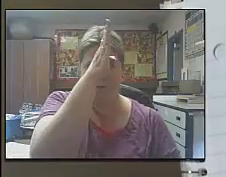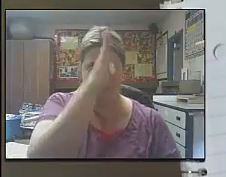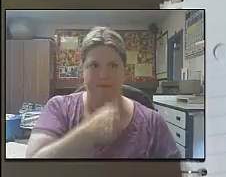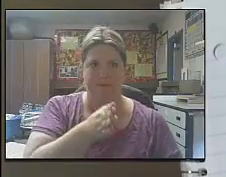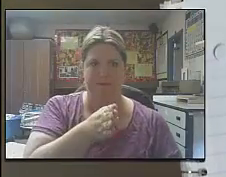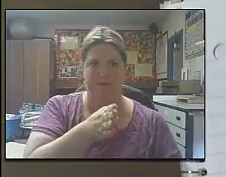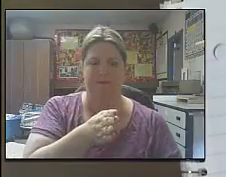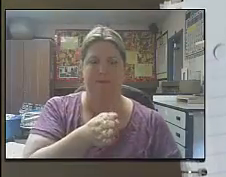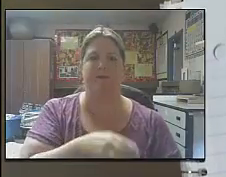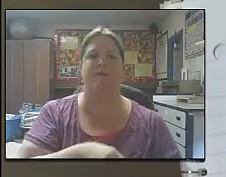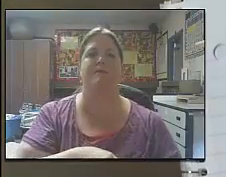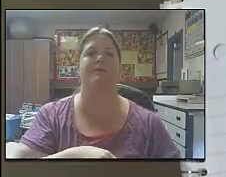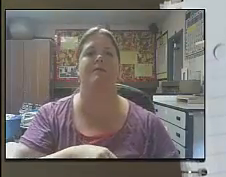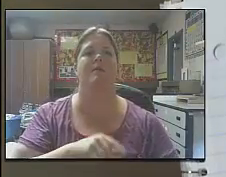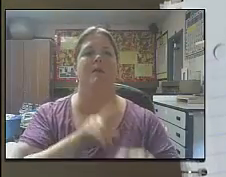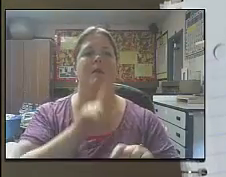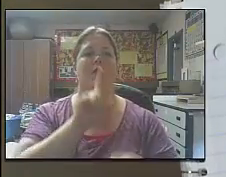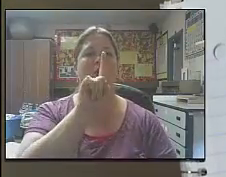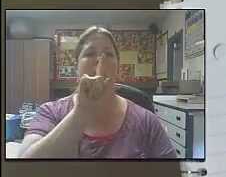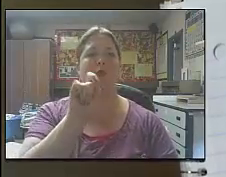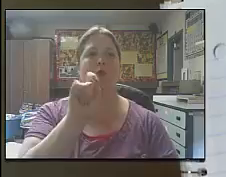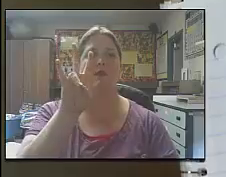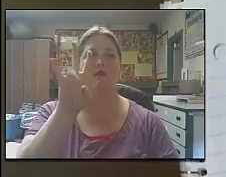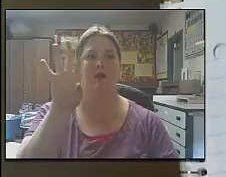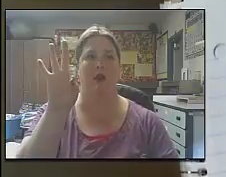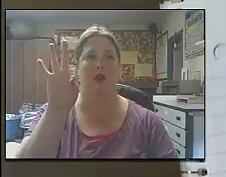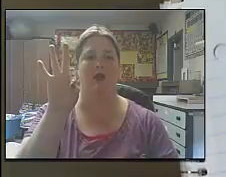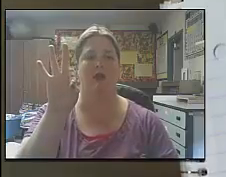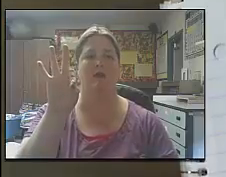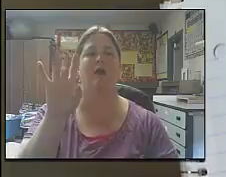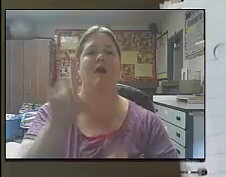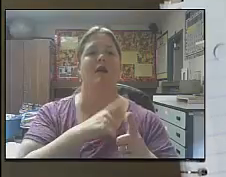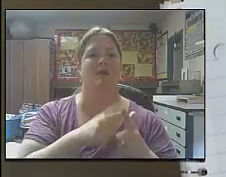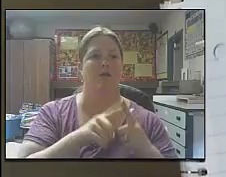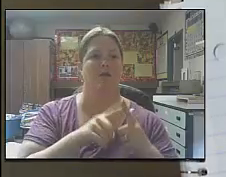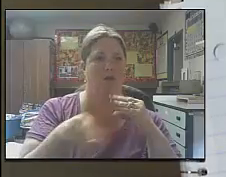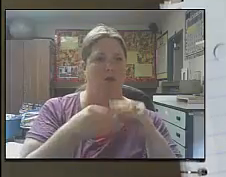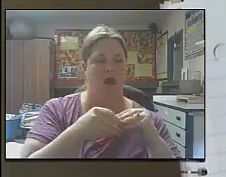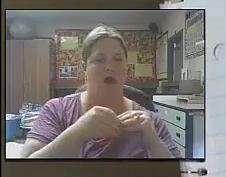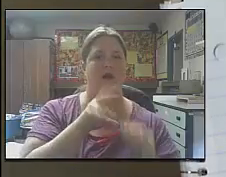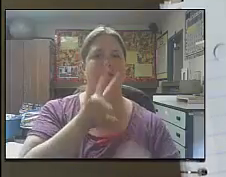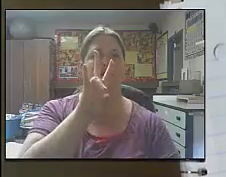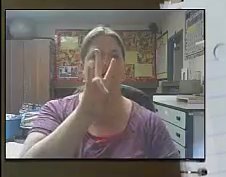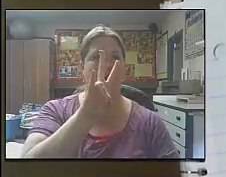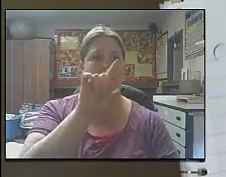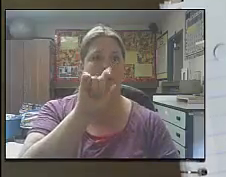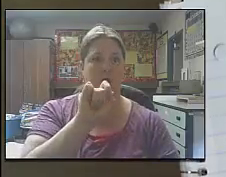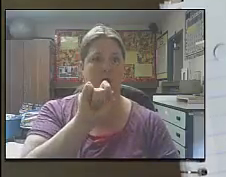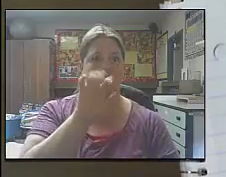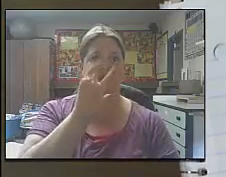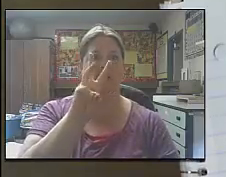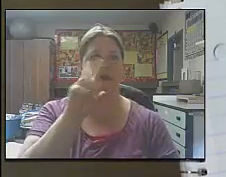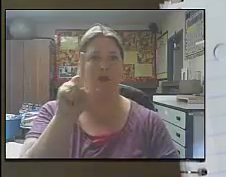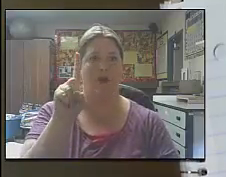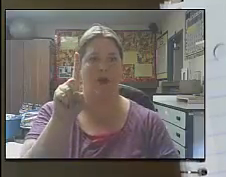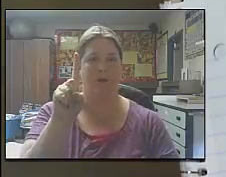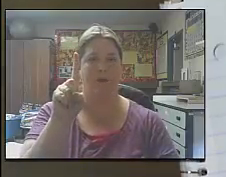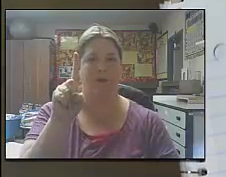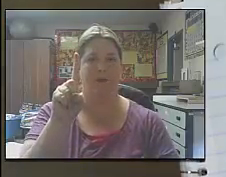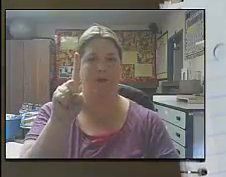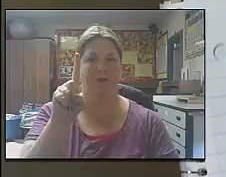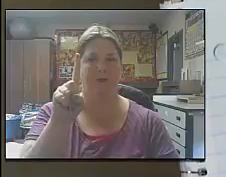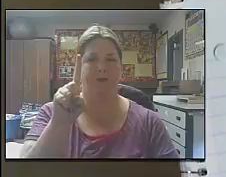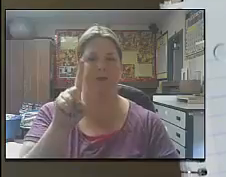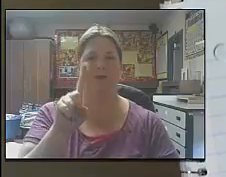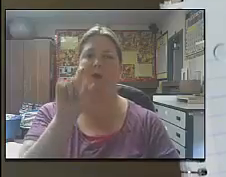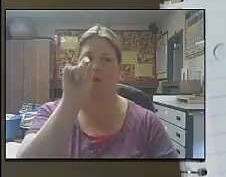1.79, and then I'm going to add the 7.61 to it. Here's my decimal. I'm going to go ahead and